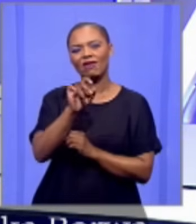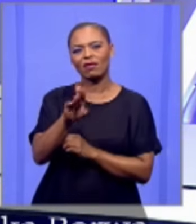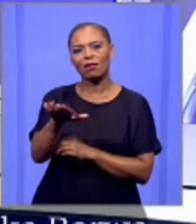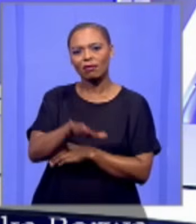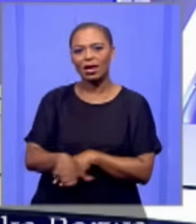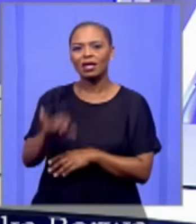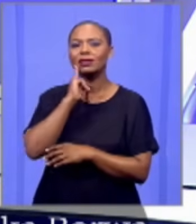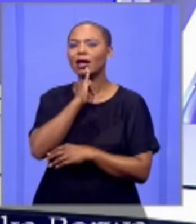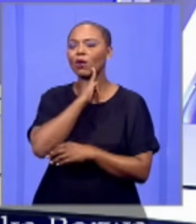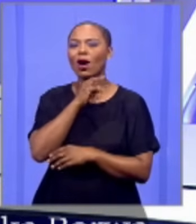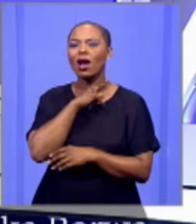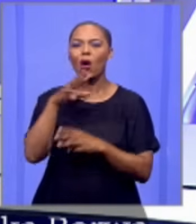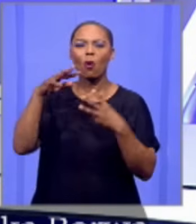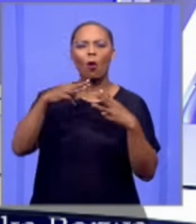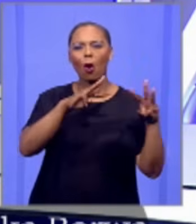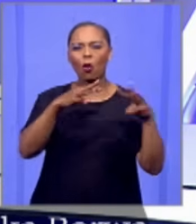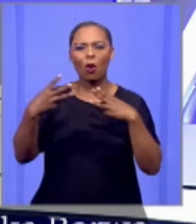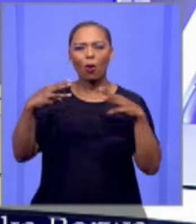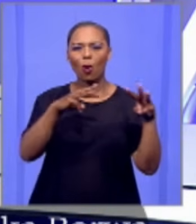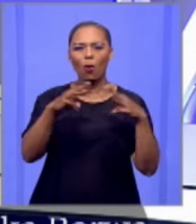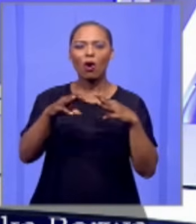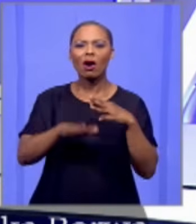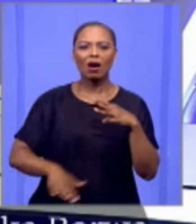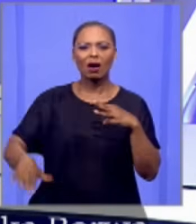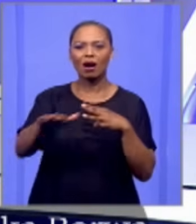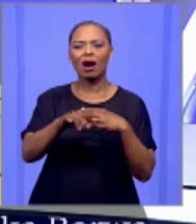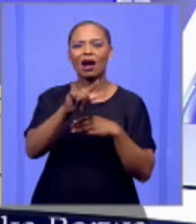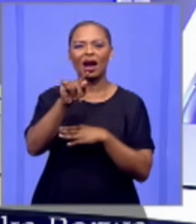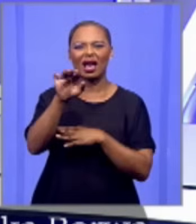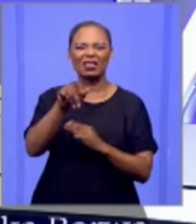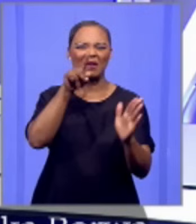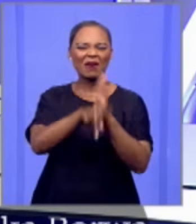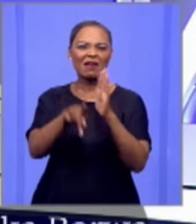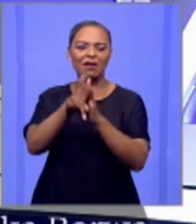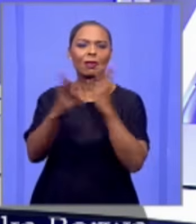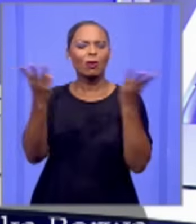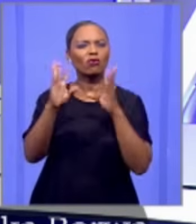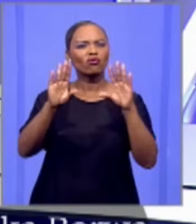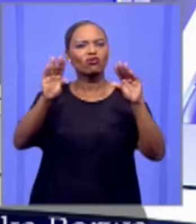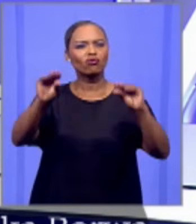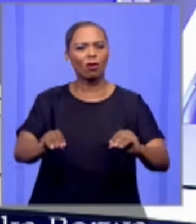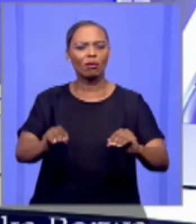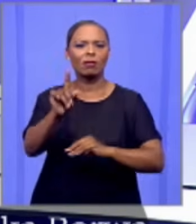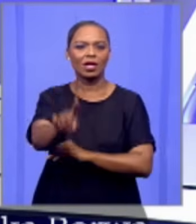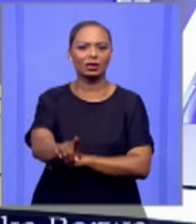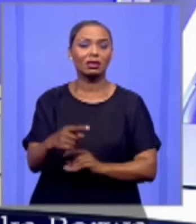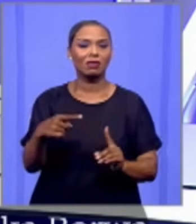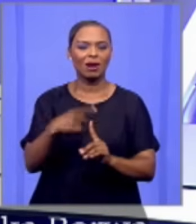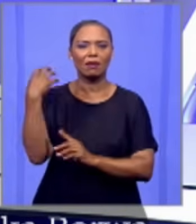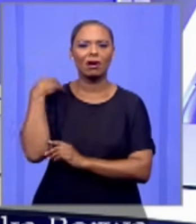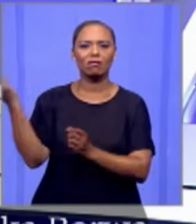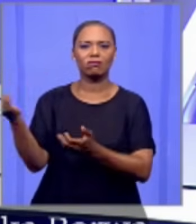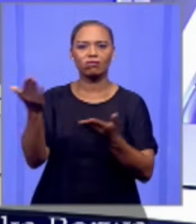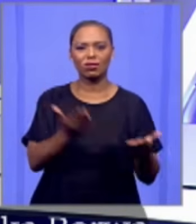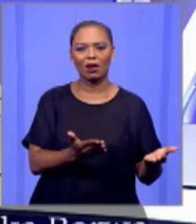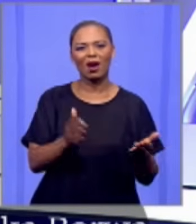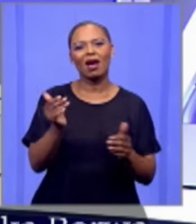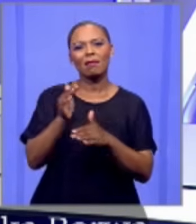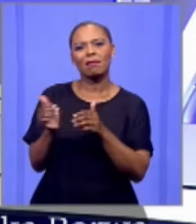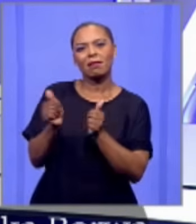e bakago dipolao tša badudi ka Gaza e swanetše go fela. Tona o boletše se nakong ya ge a amogela wa mphato wa gagwe